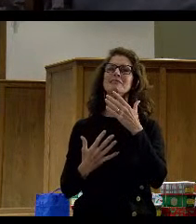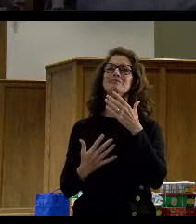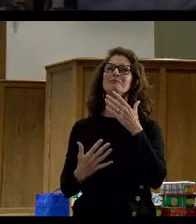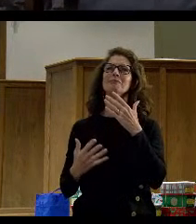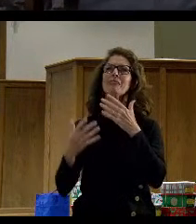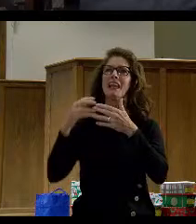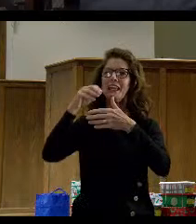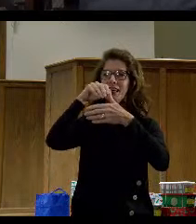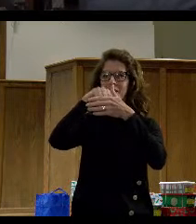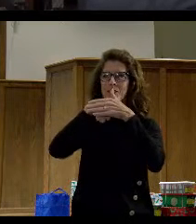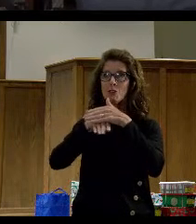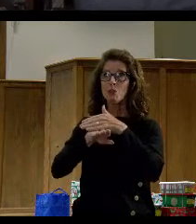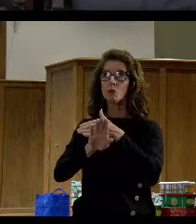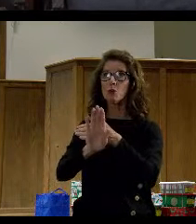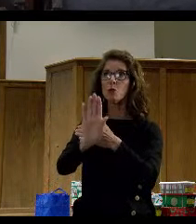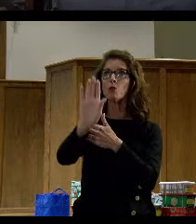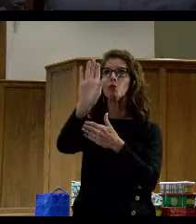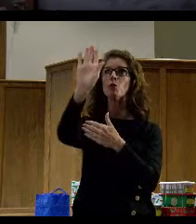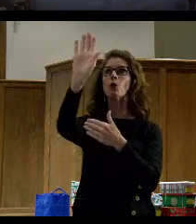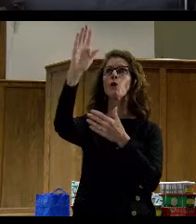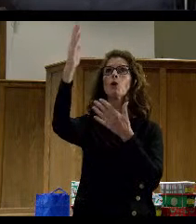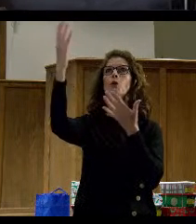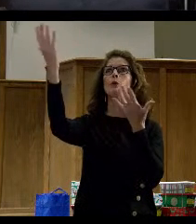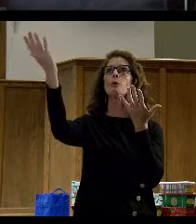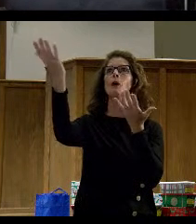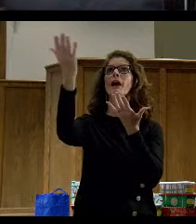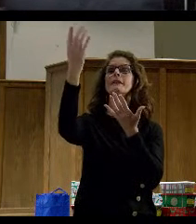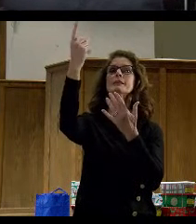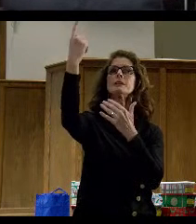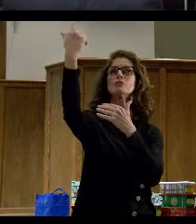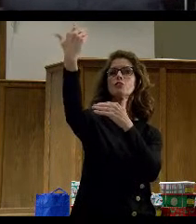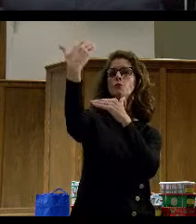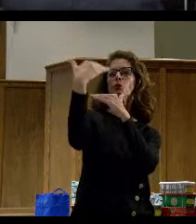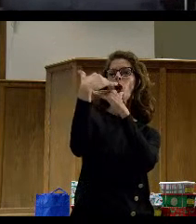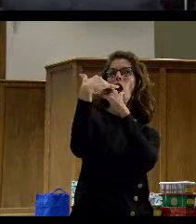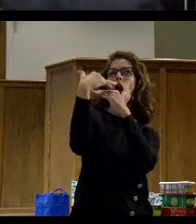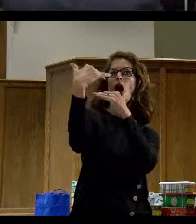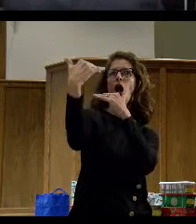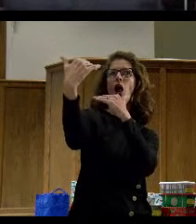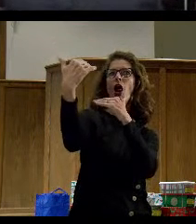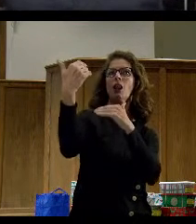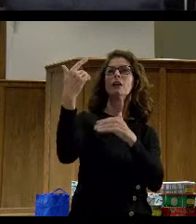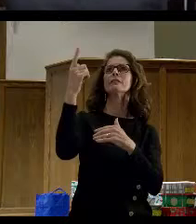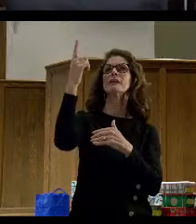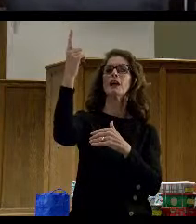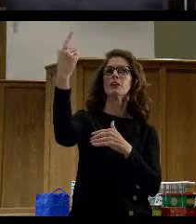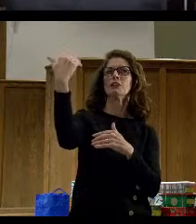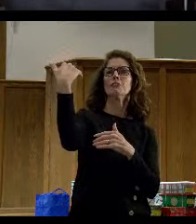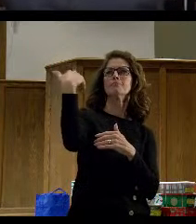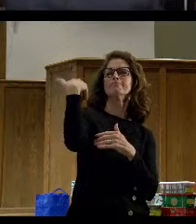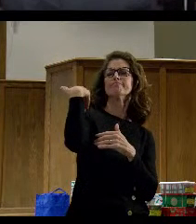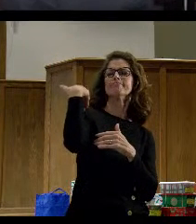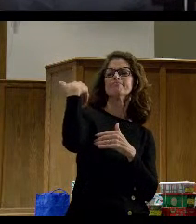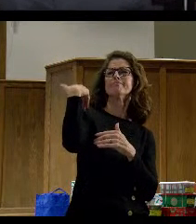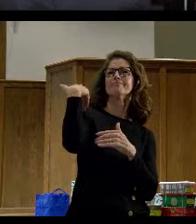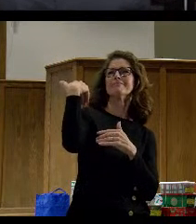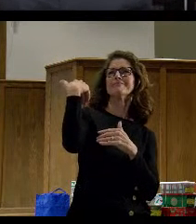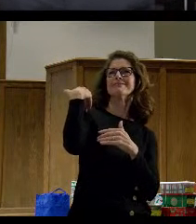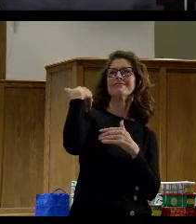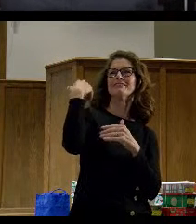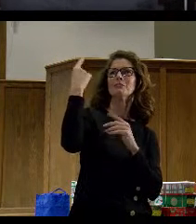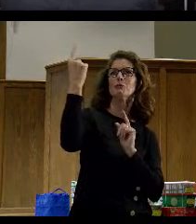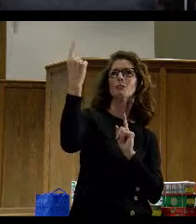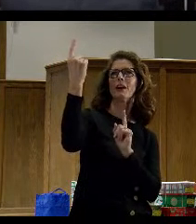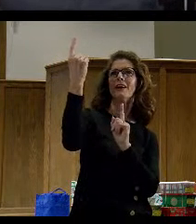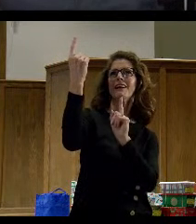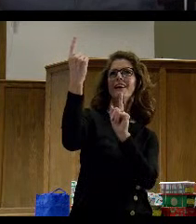Lamb. Into your presence you call us. You call us to